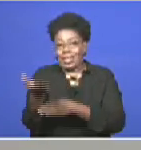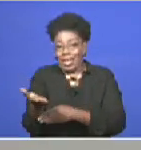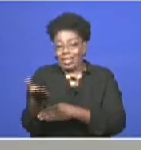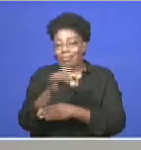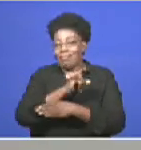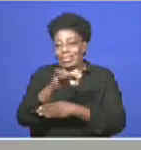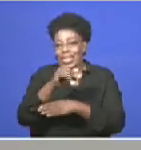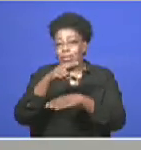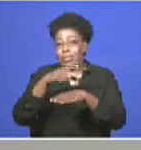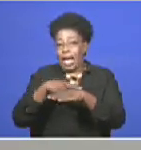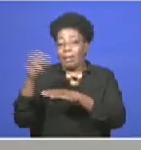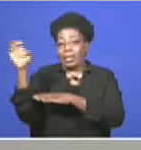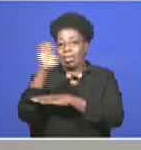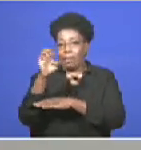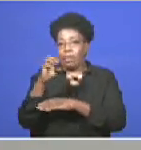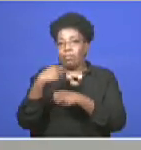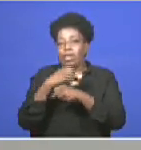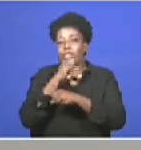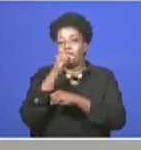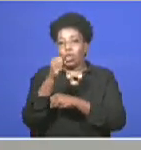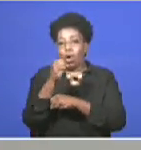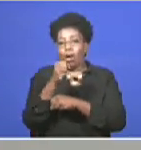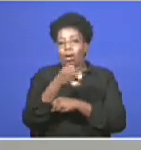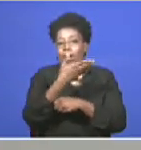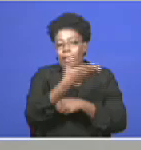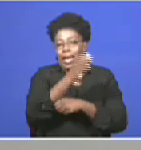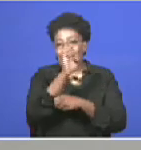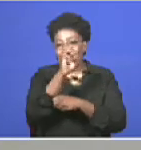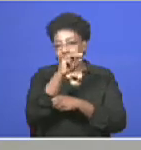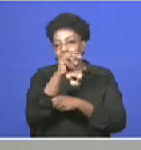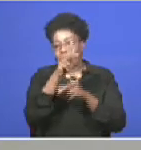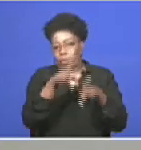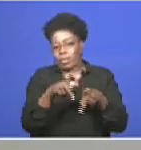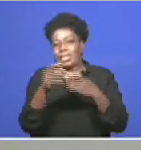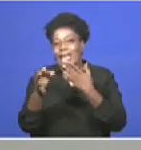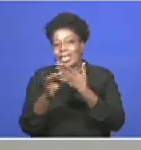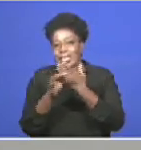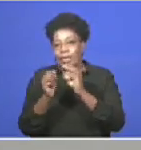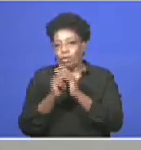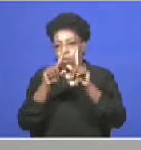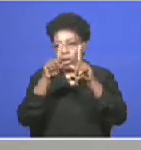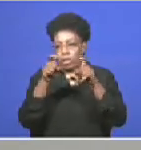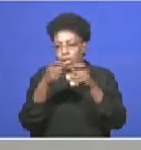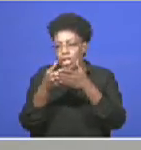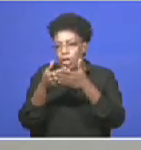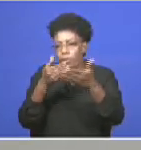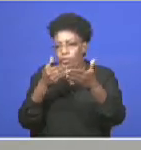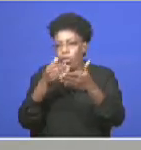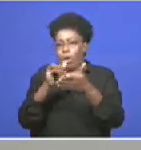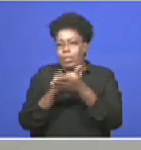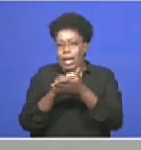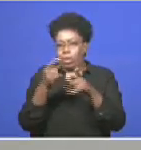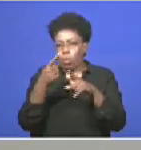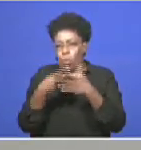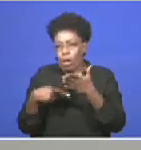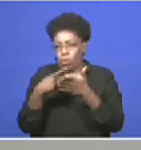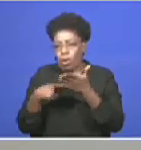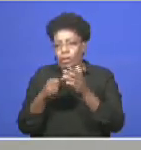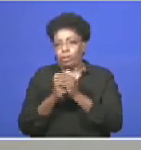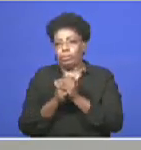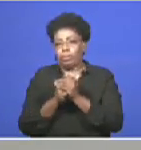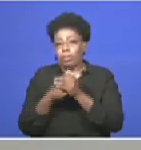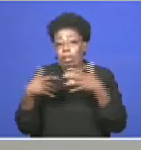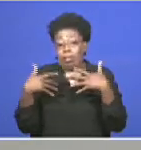ambulance arrives, we ensure that our crews are safe. Before that, what would have been the fear? The fear of being